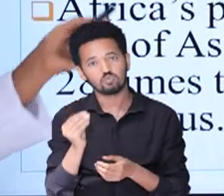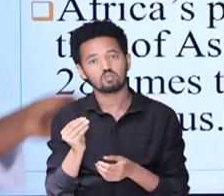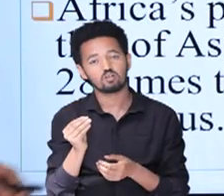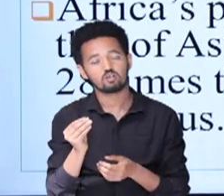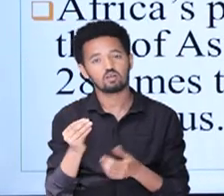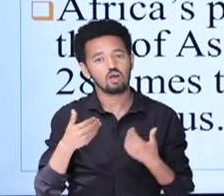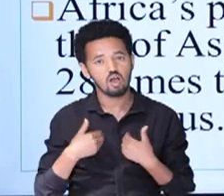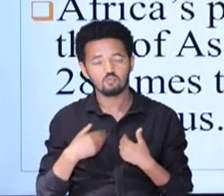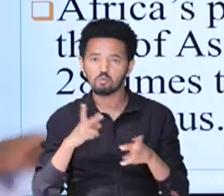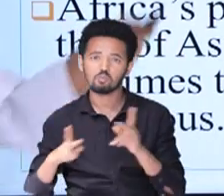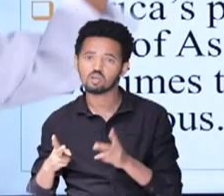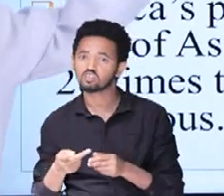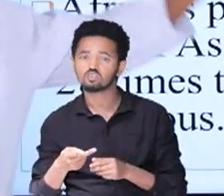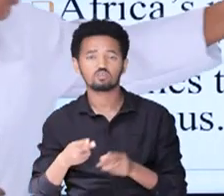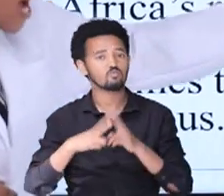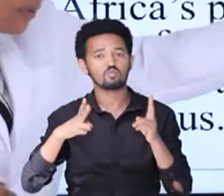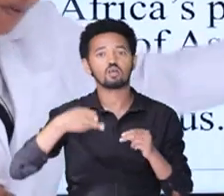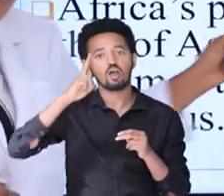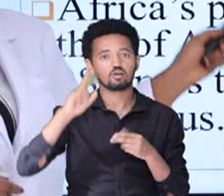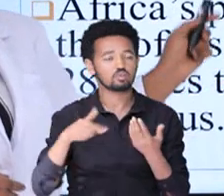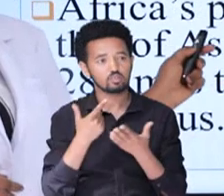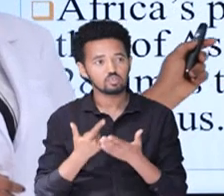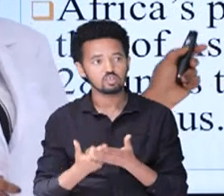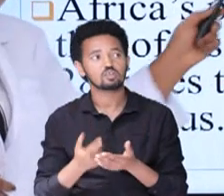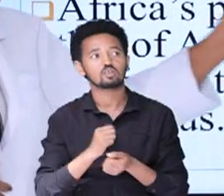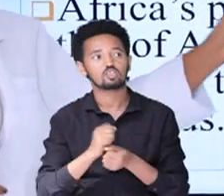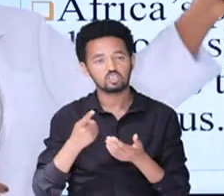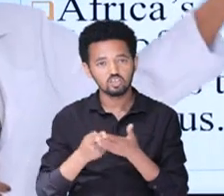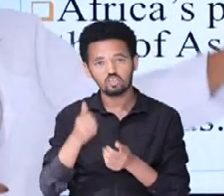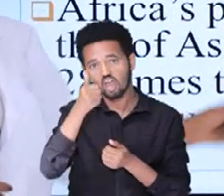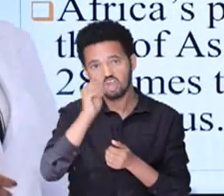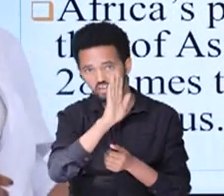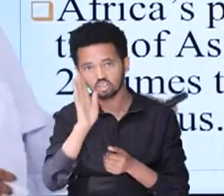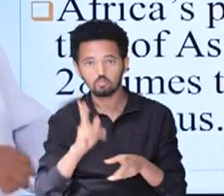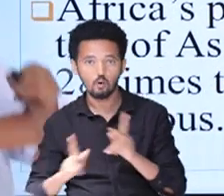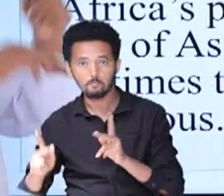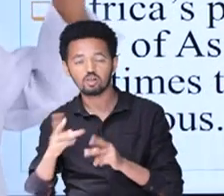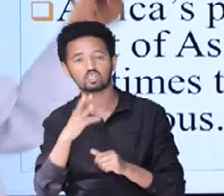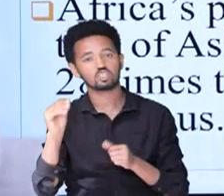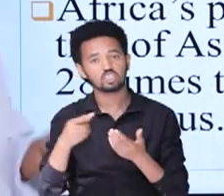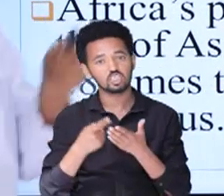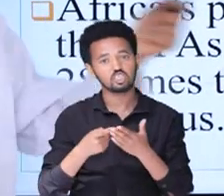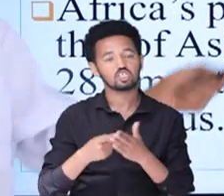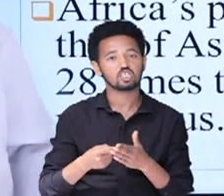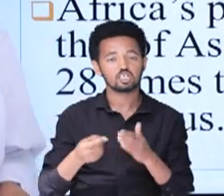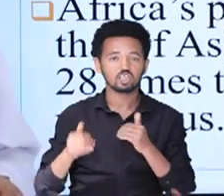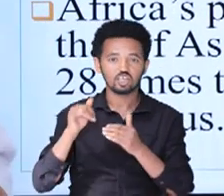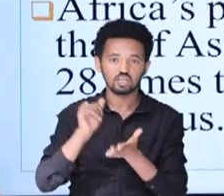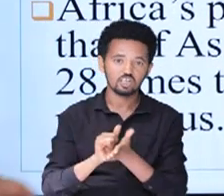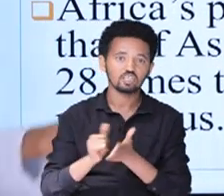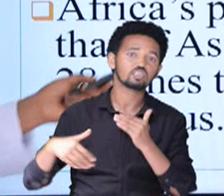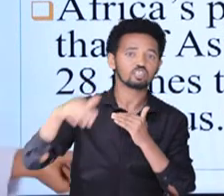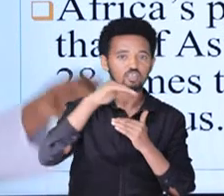Africa's population accounts 1/4 of the Asian population, and it's greater than